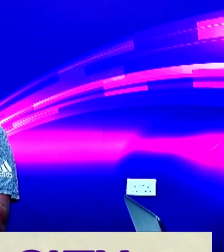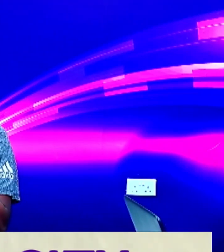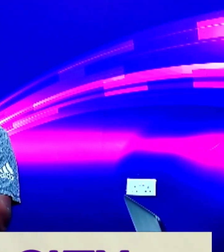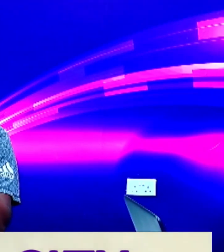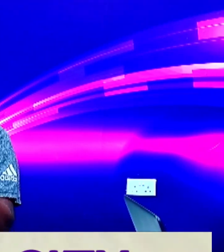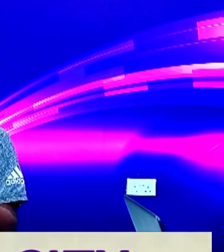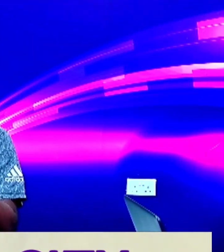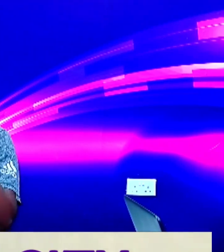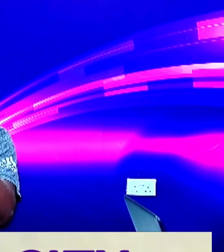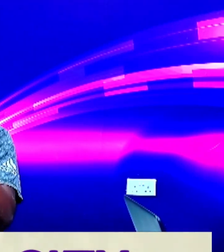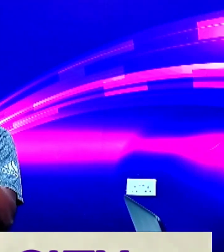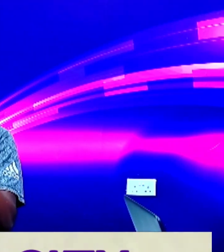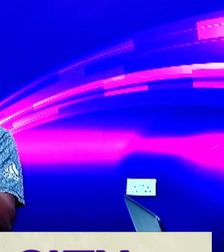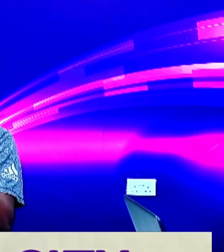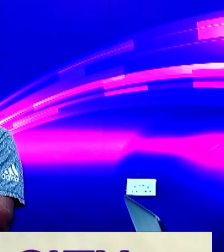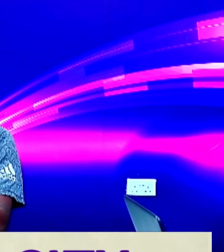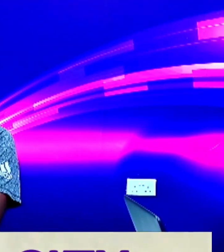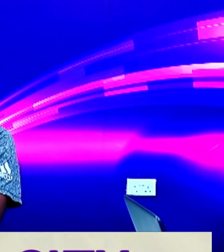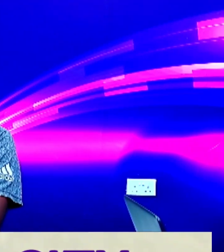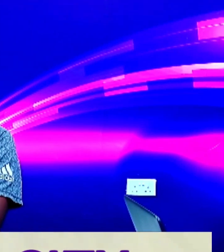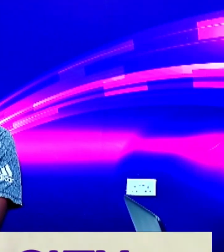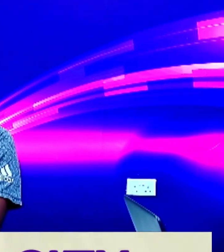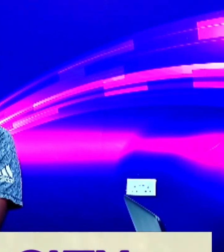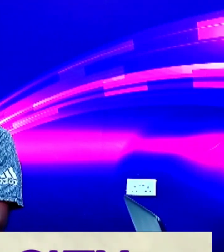know, our coach